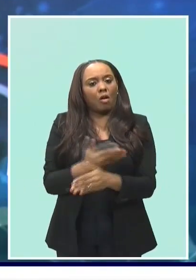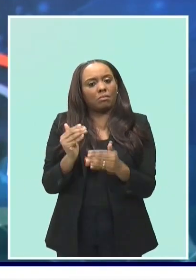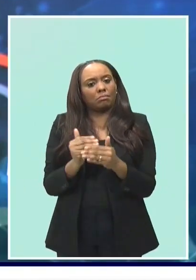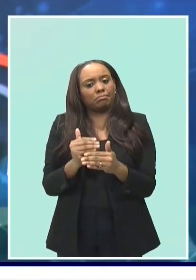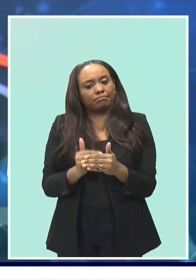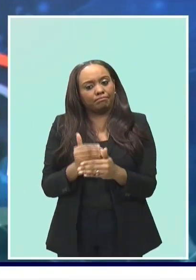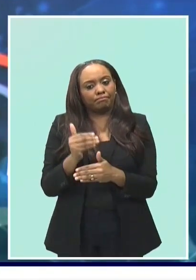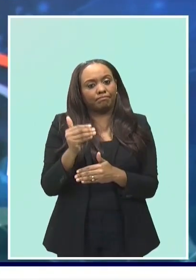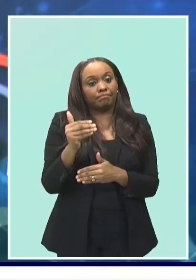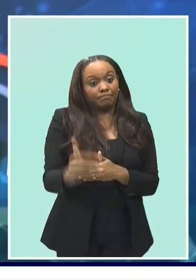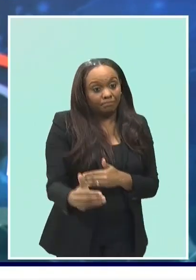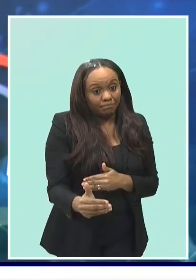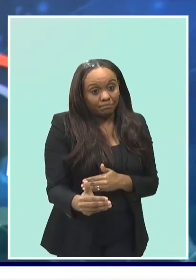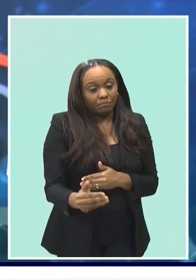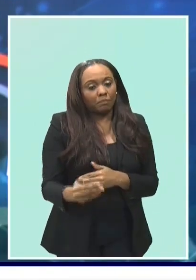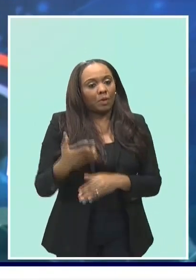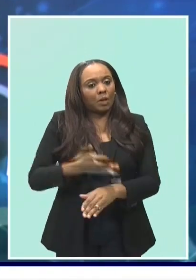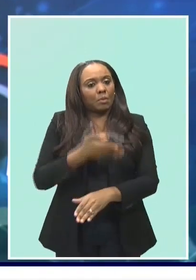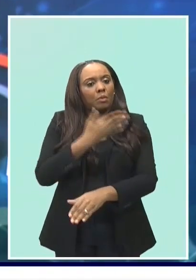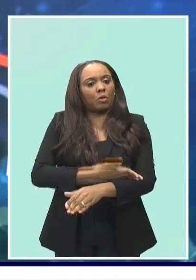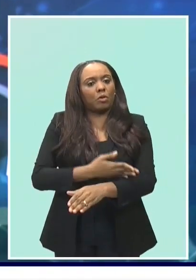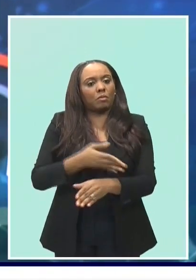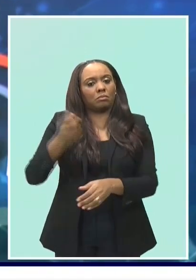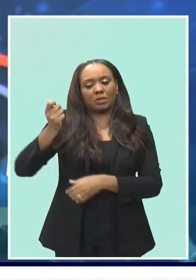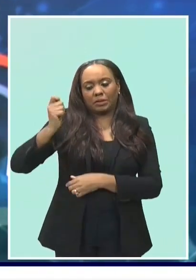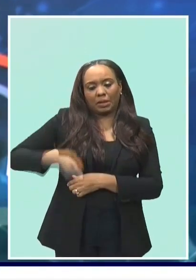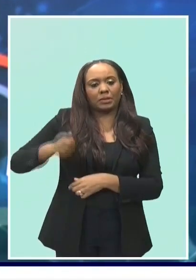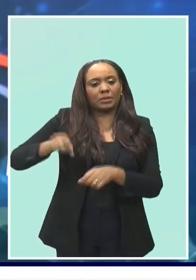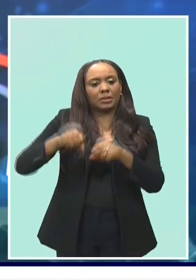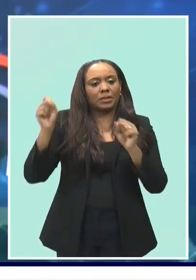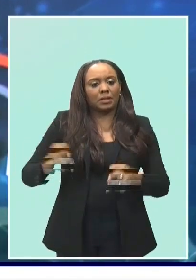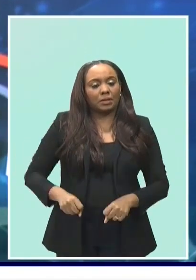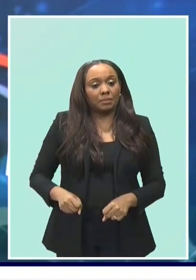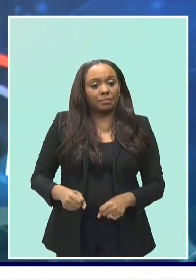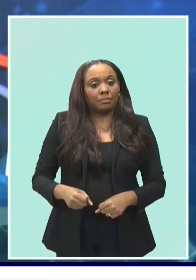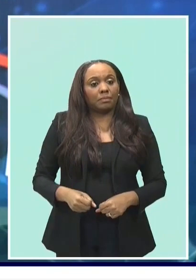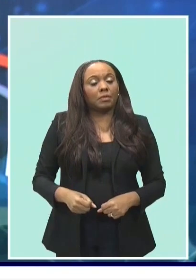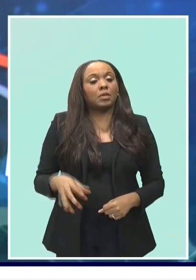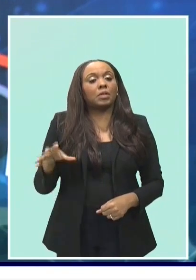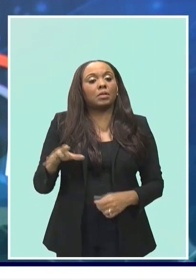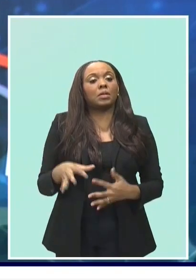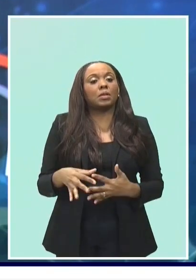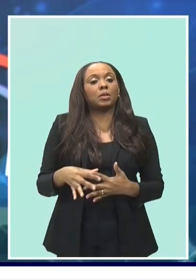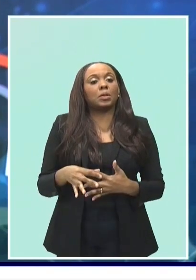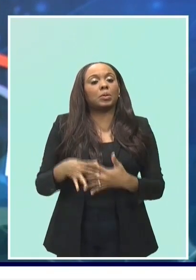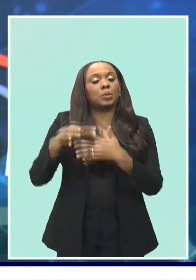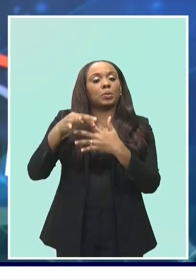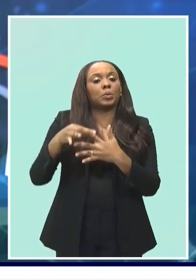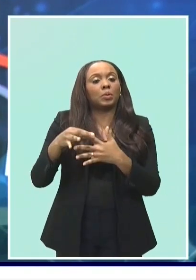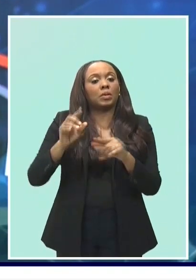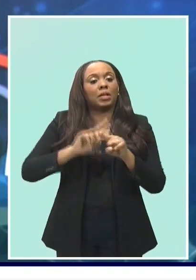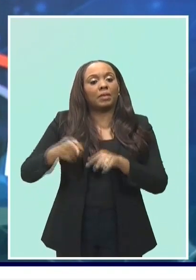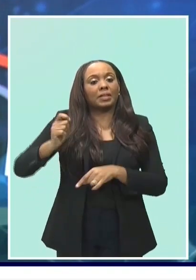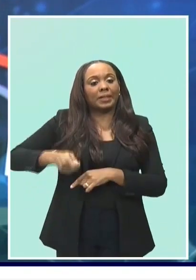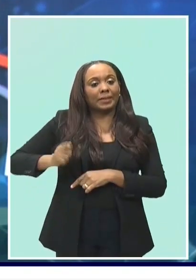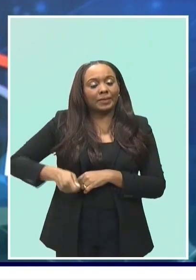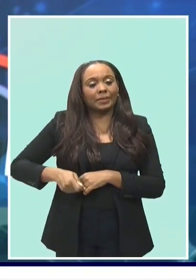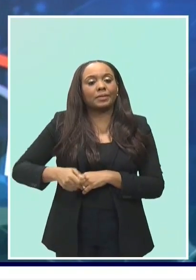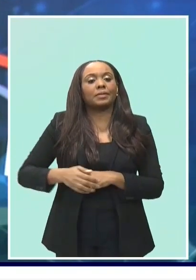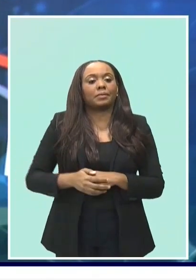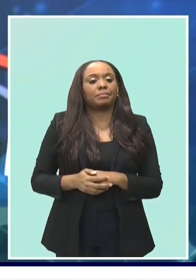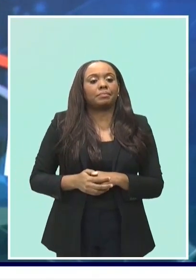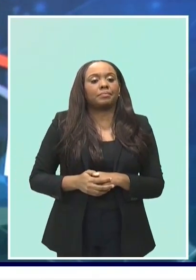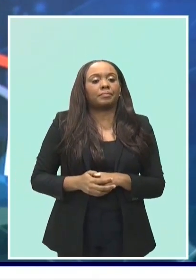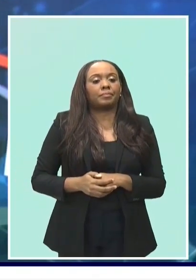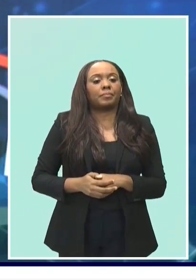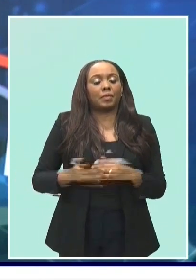step towards improving its justice system with the appointment of several judges to the Court of Appeal and High Courts. Their names were announced by